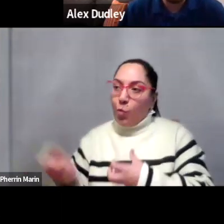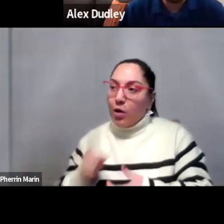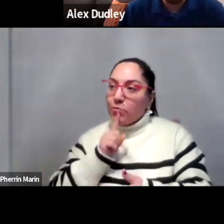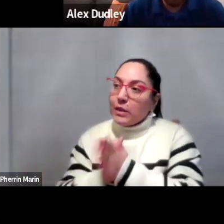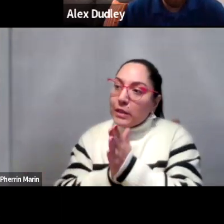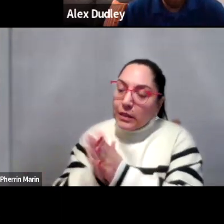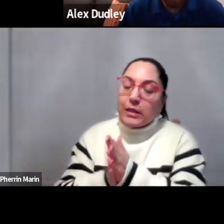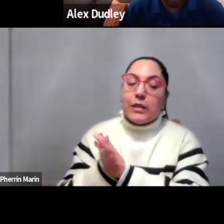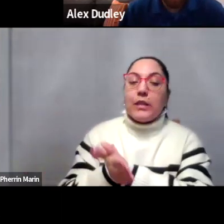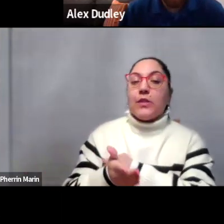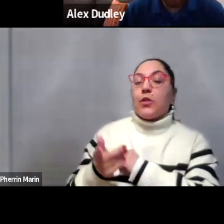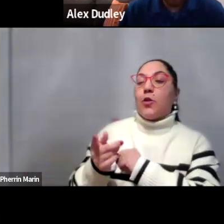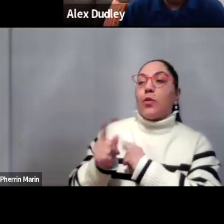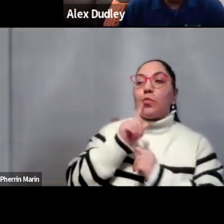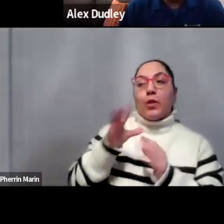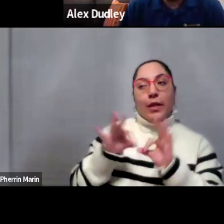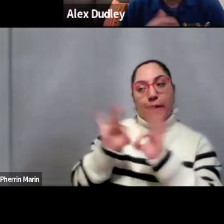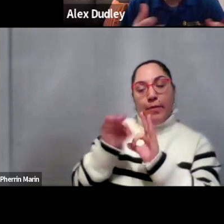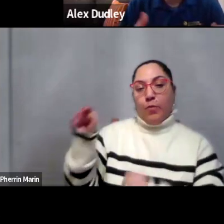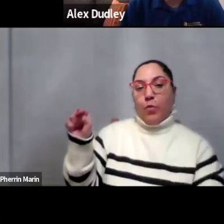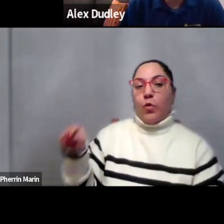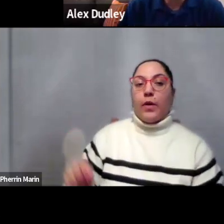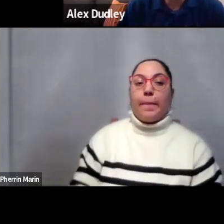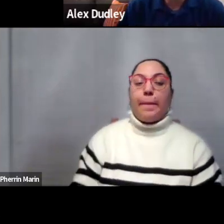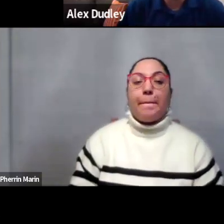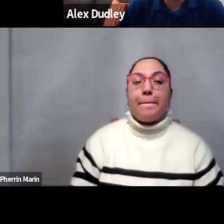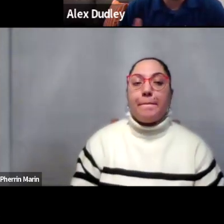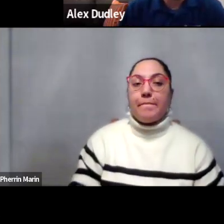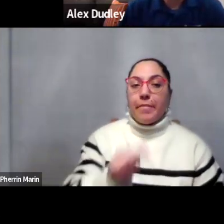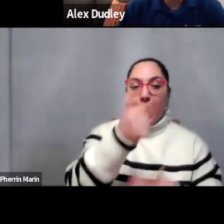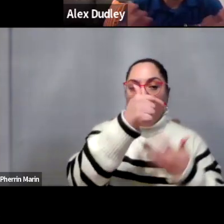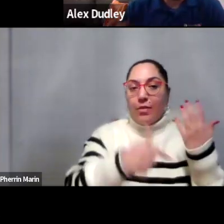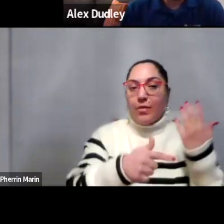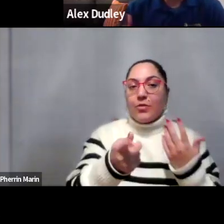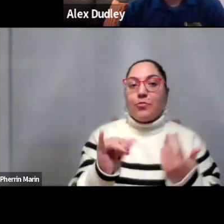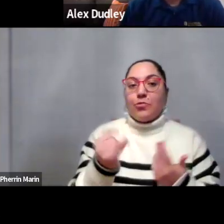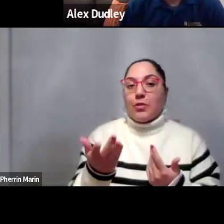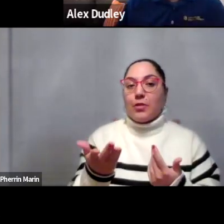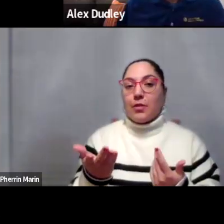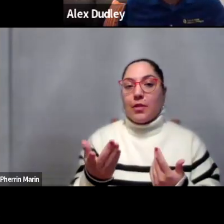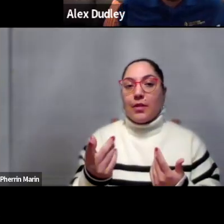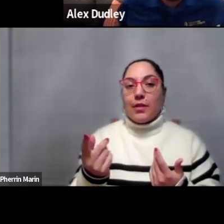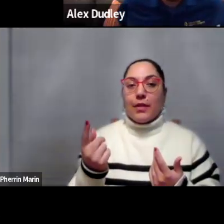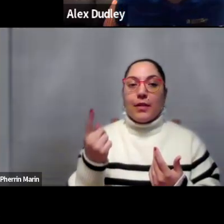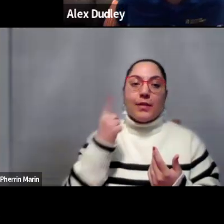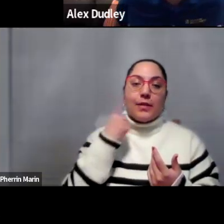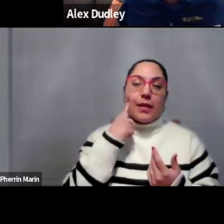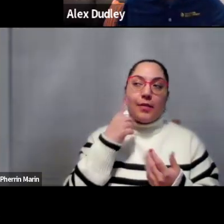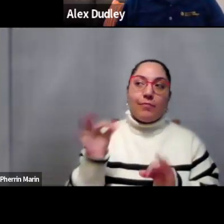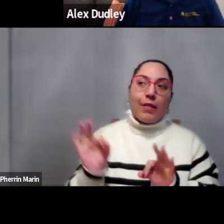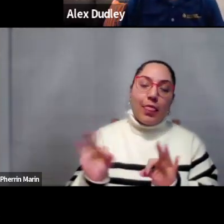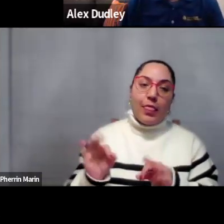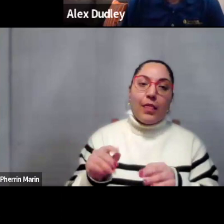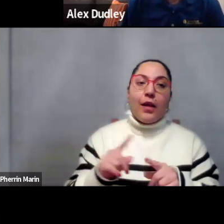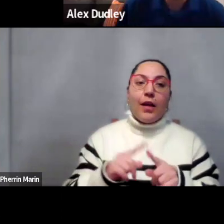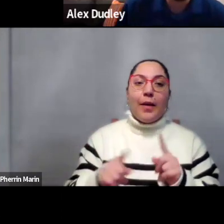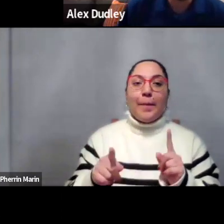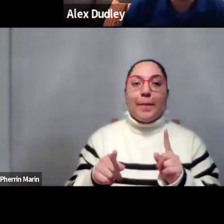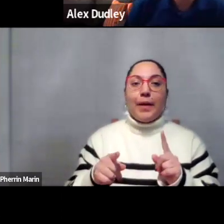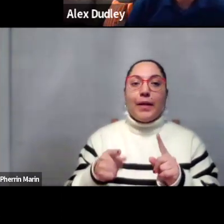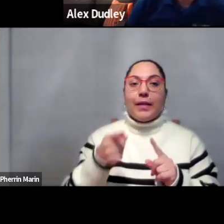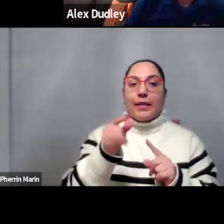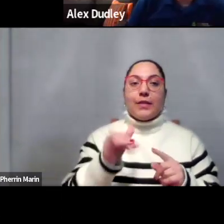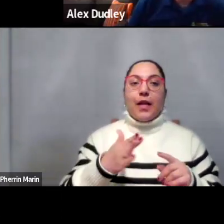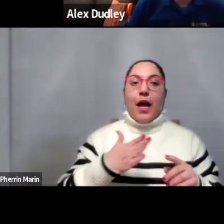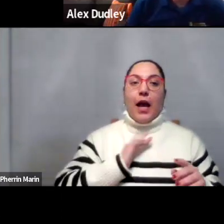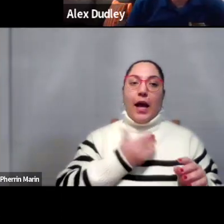really is the most important piece. The rest of these are just kind of, it sounds kind of corny to say cornerstones of what we